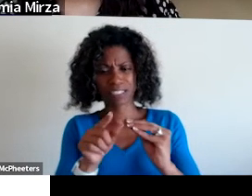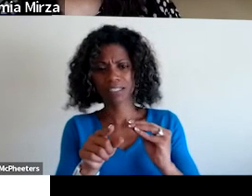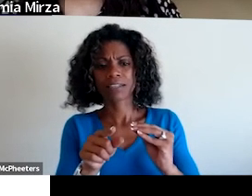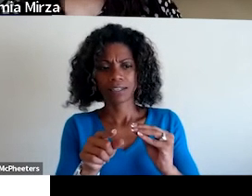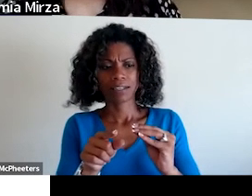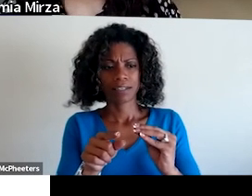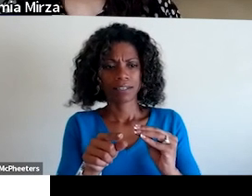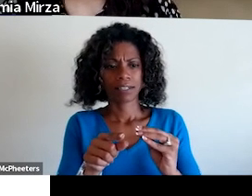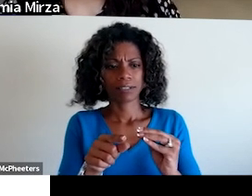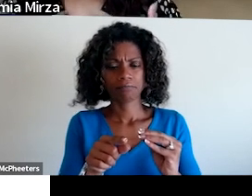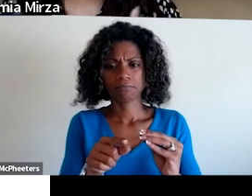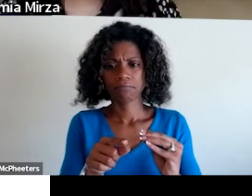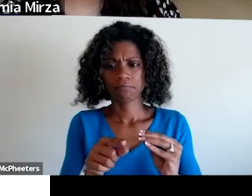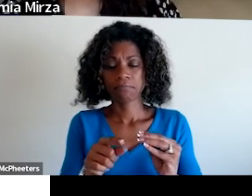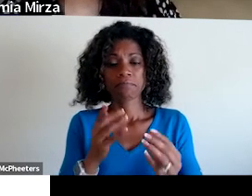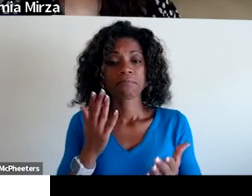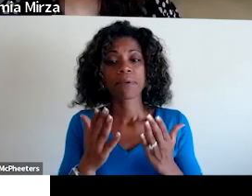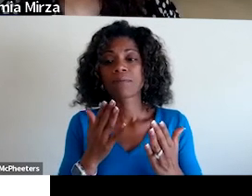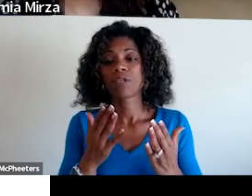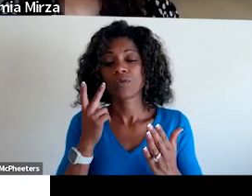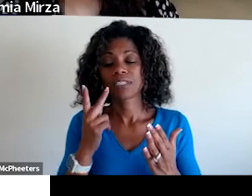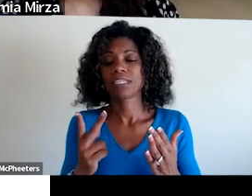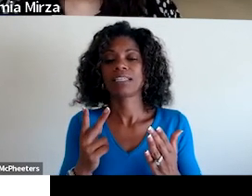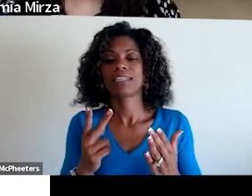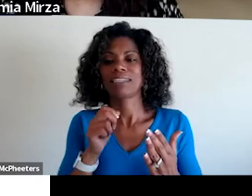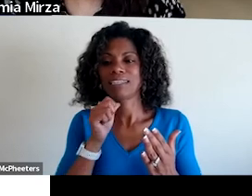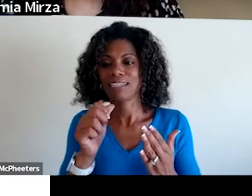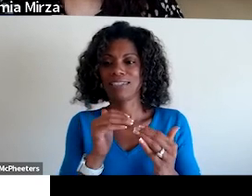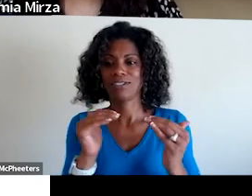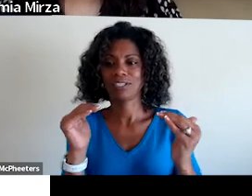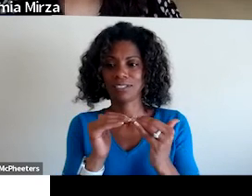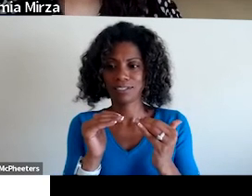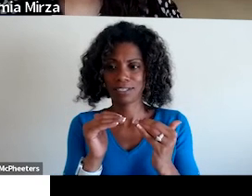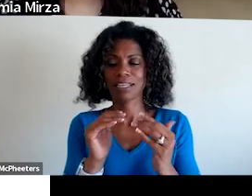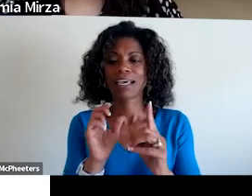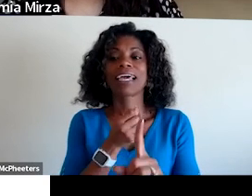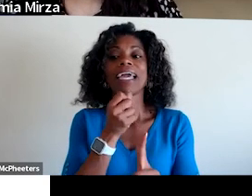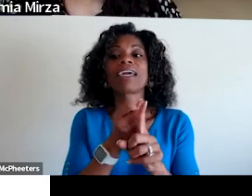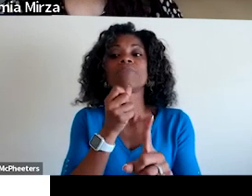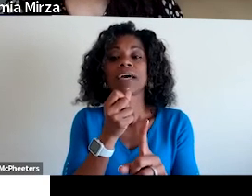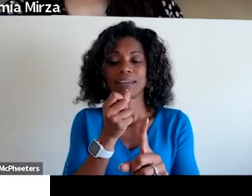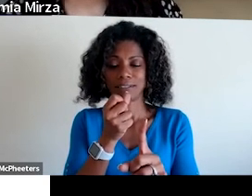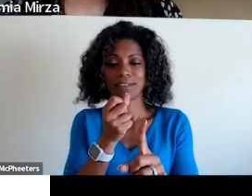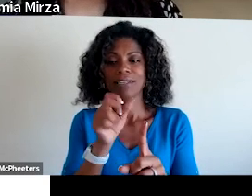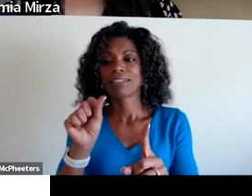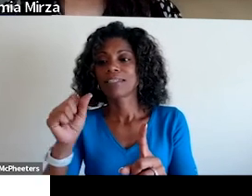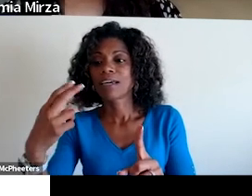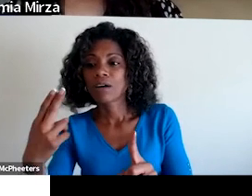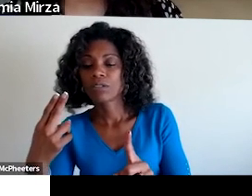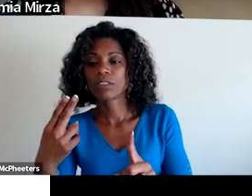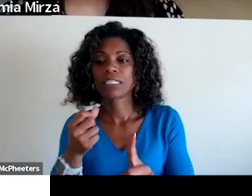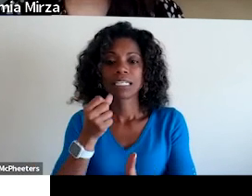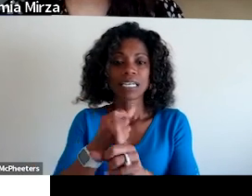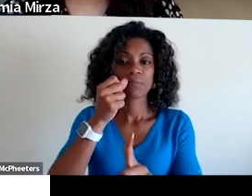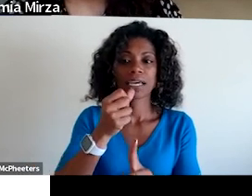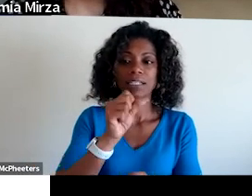how the injustices impact your stakeholders. So how do we want to talk about that now? What is our more nuanced